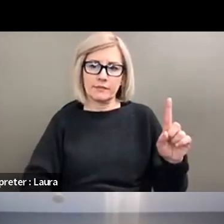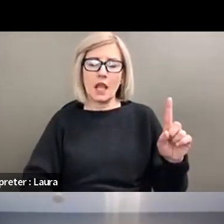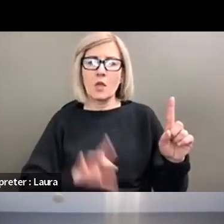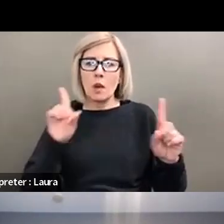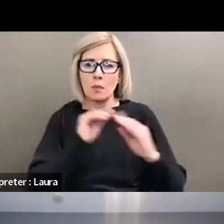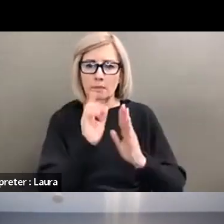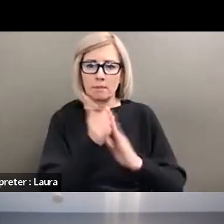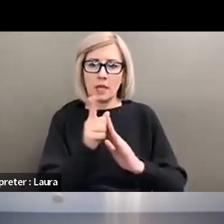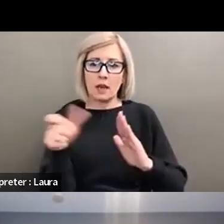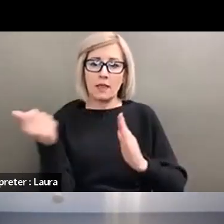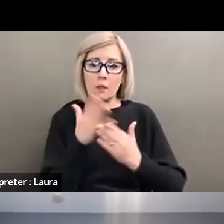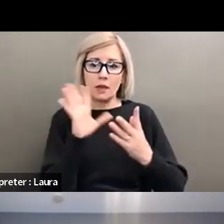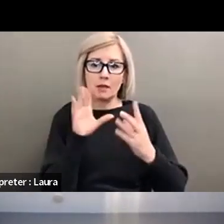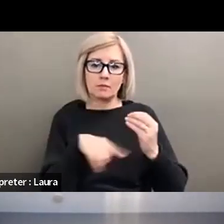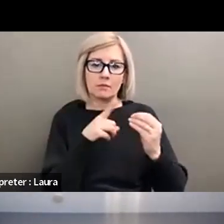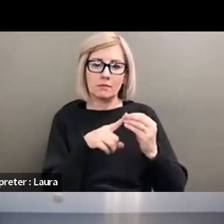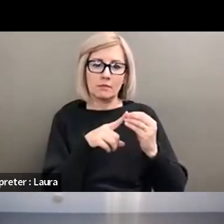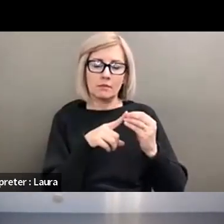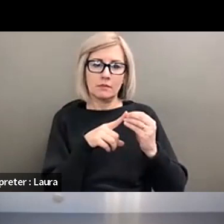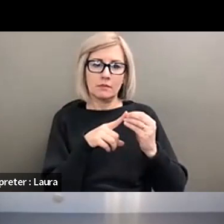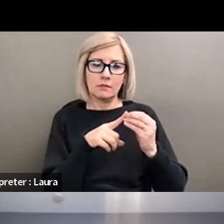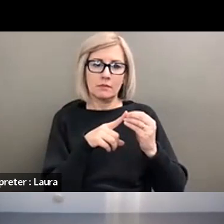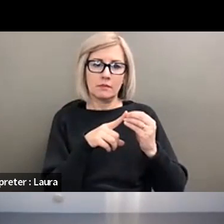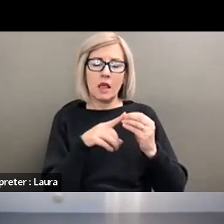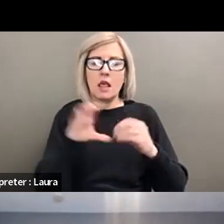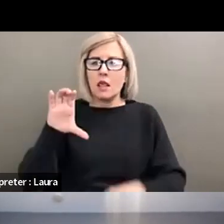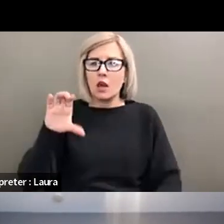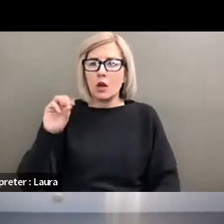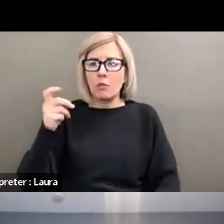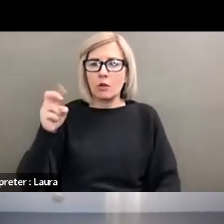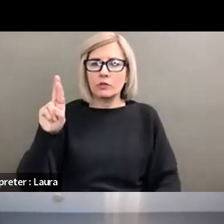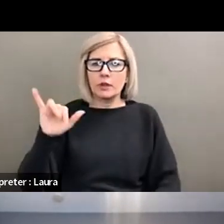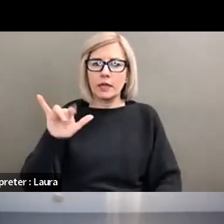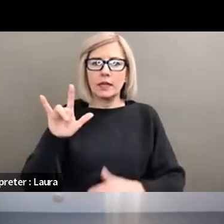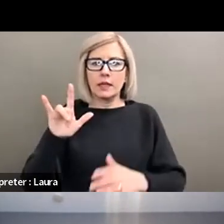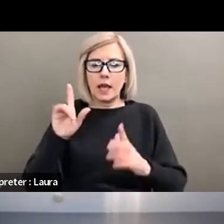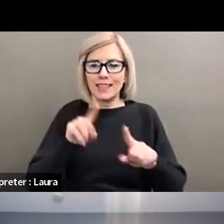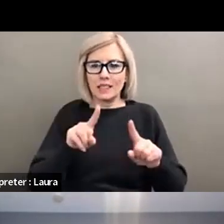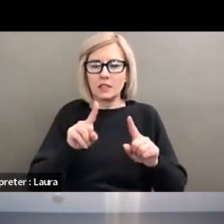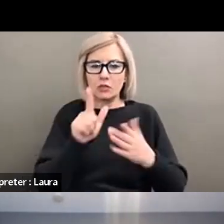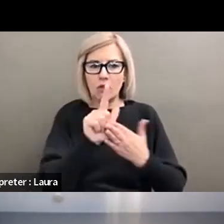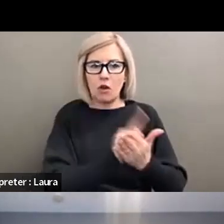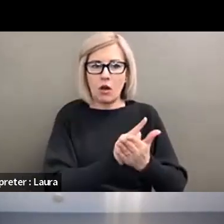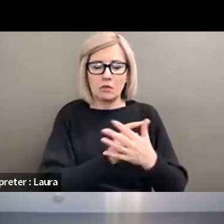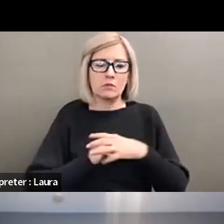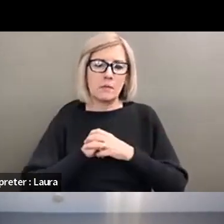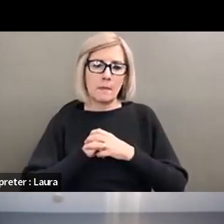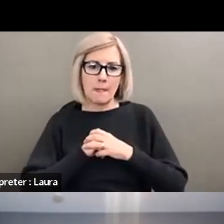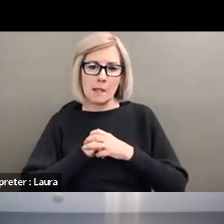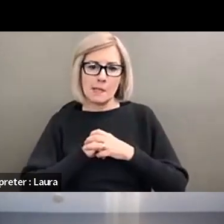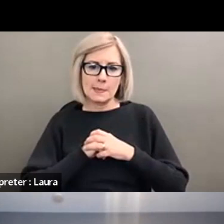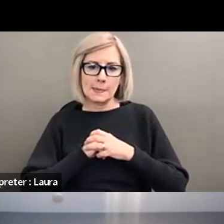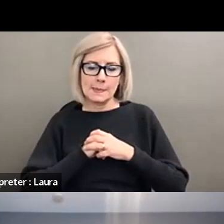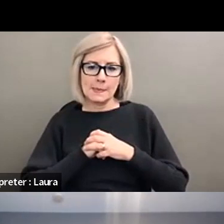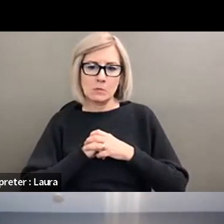another thing I want to talk about is the compulsory attendance law. I mean, I can't even tell you. I just don't even imagine